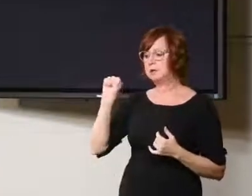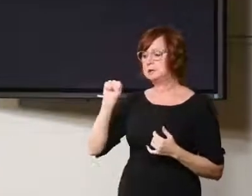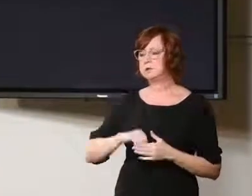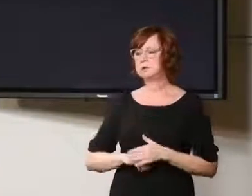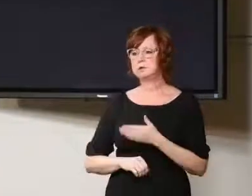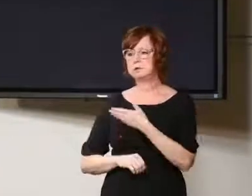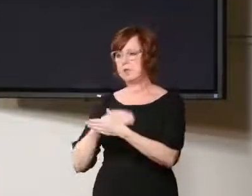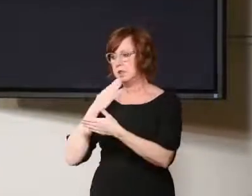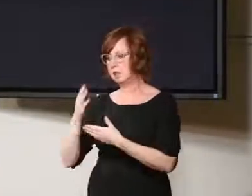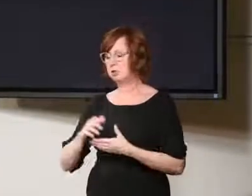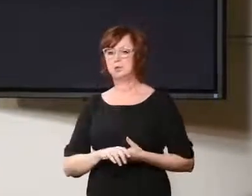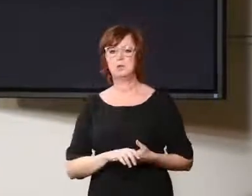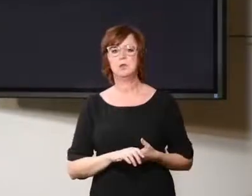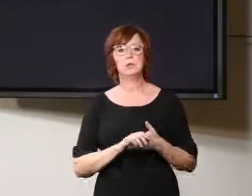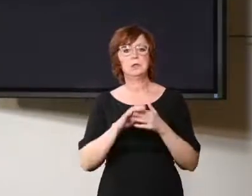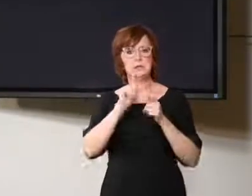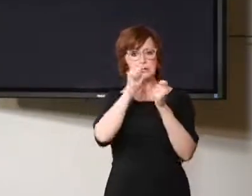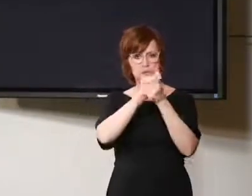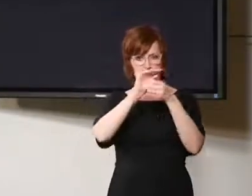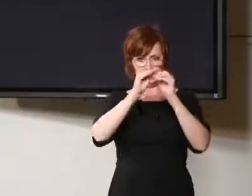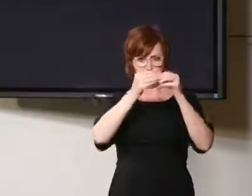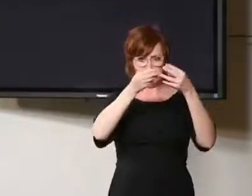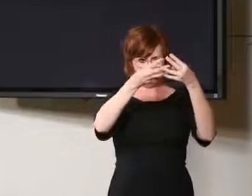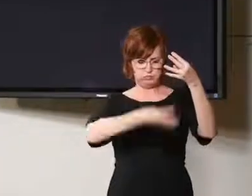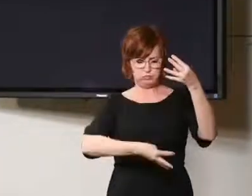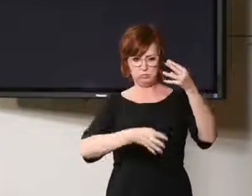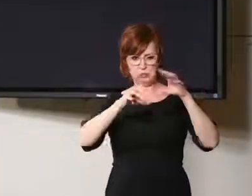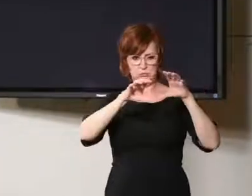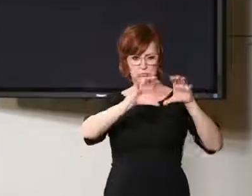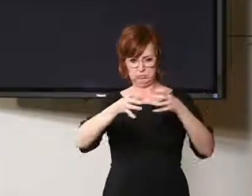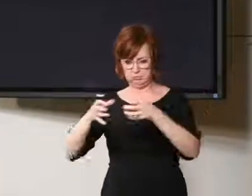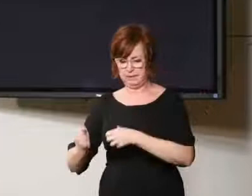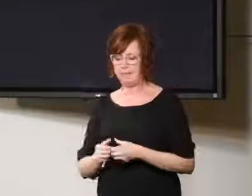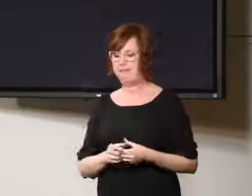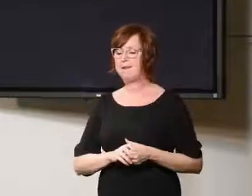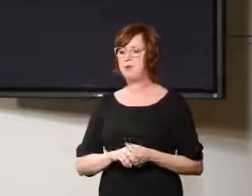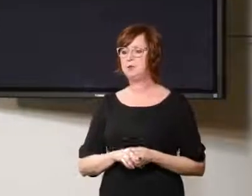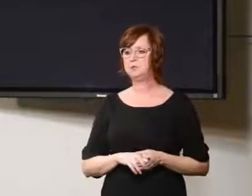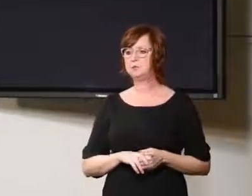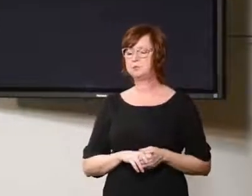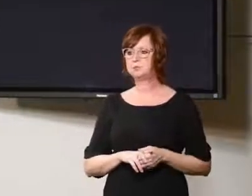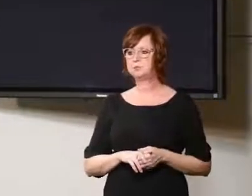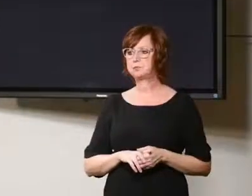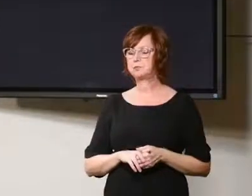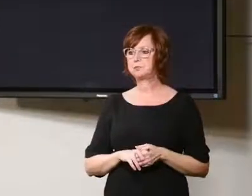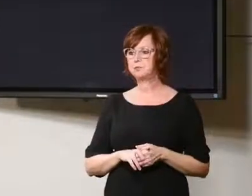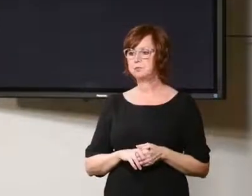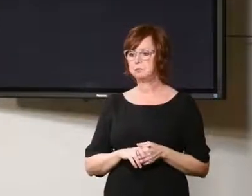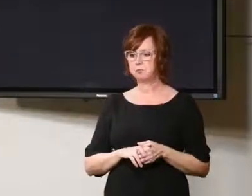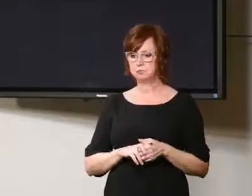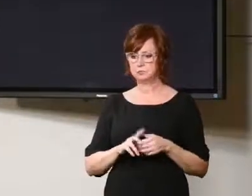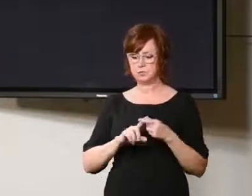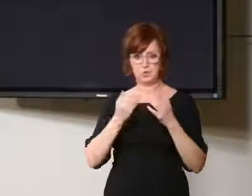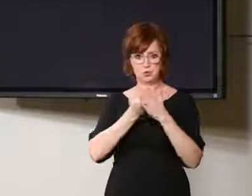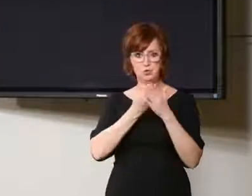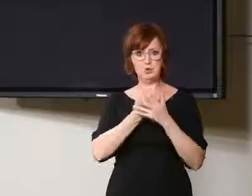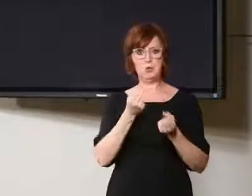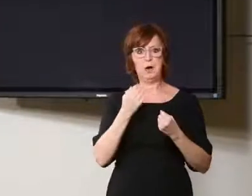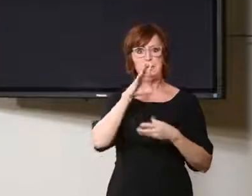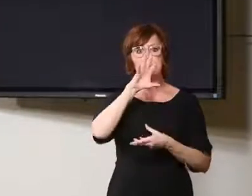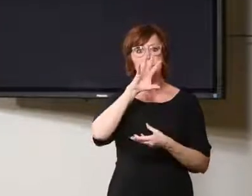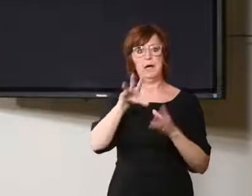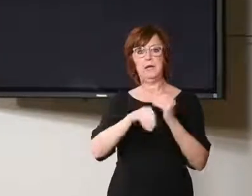our epidemiology information to date. So as the Premier said, our new cases at